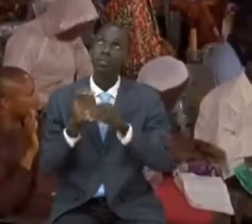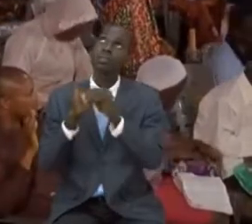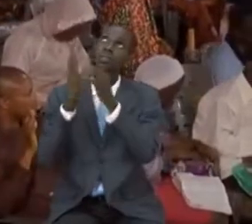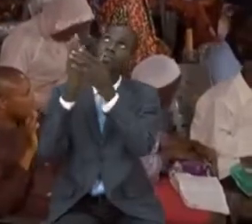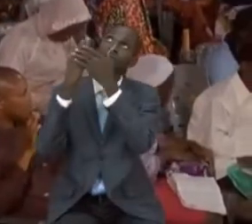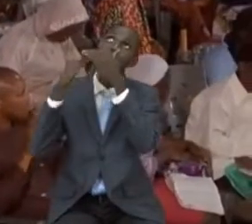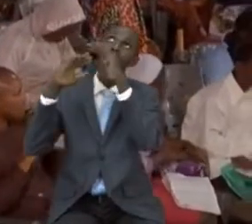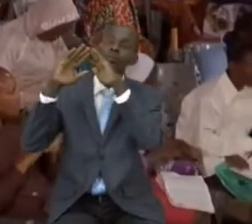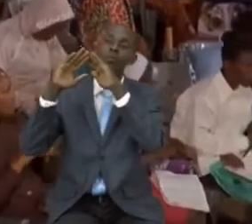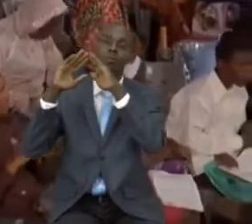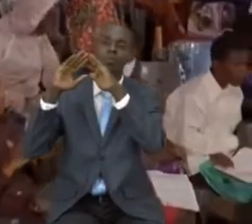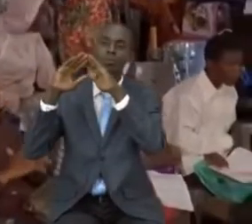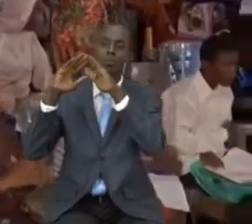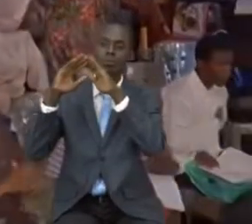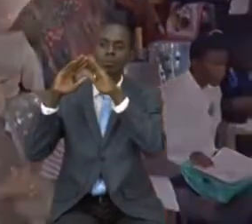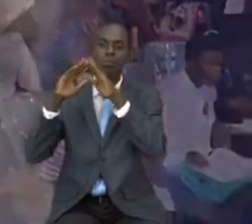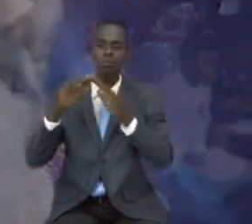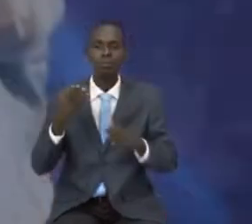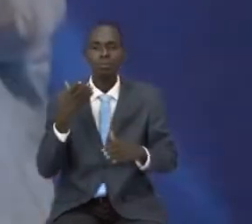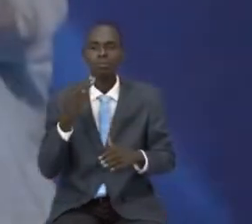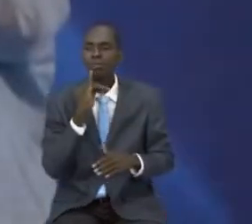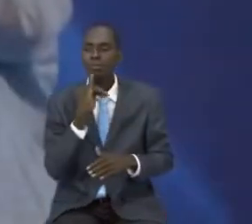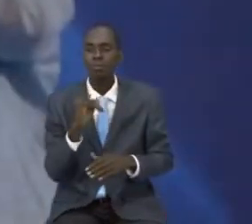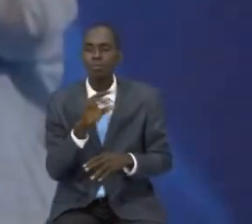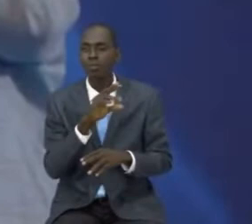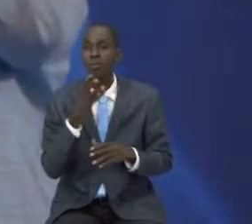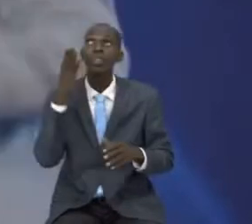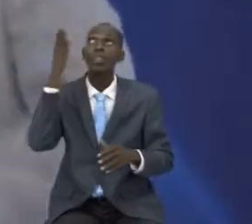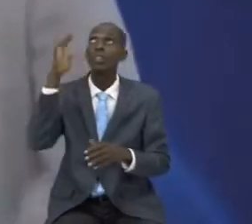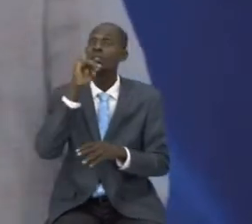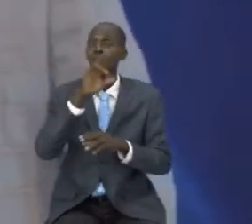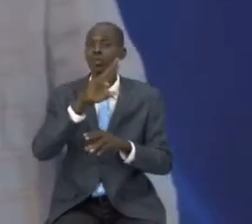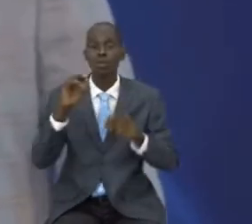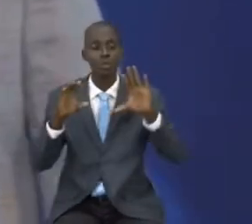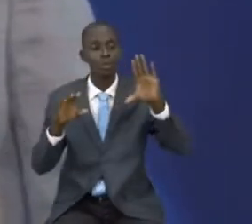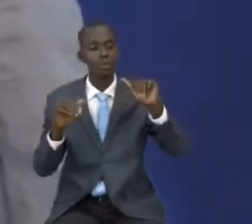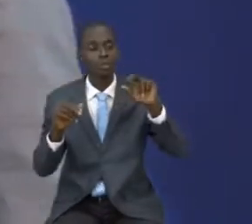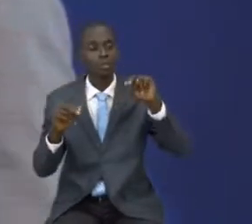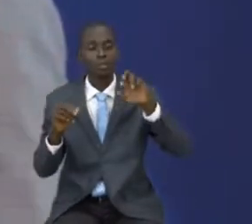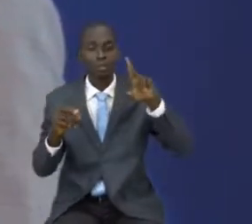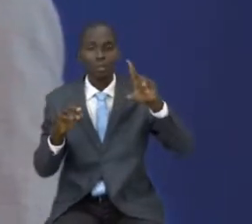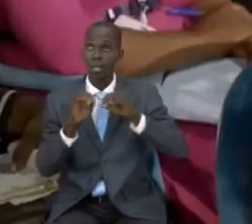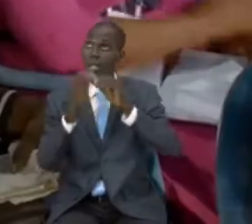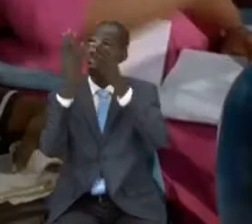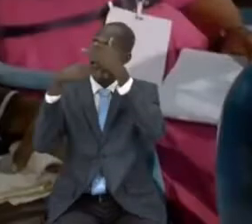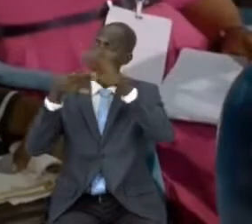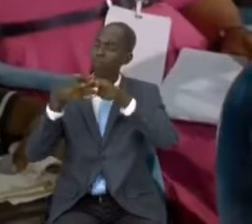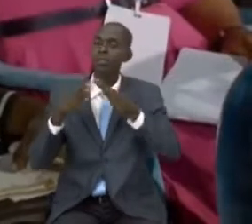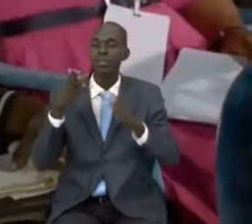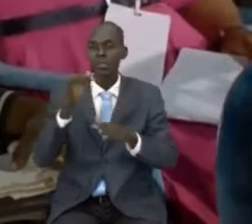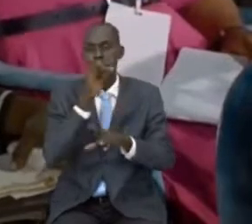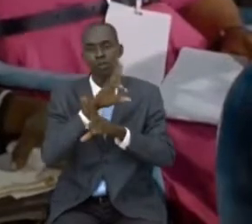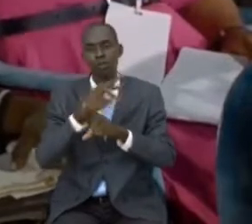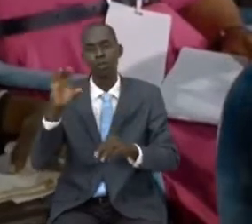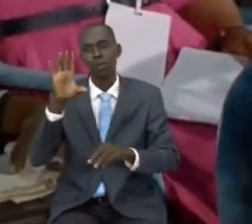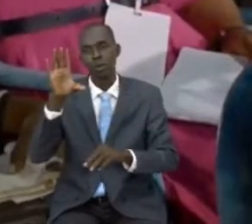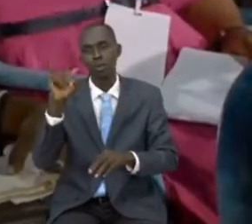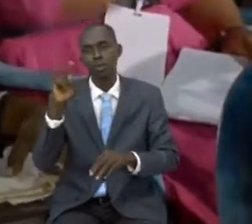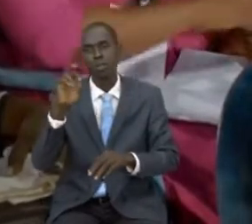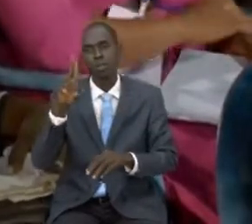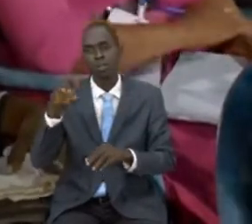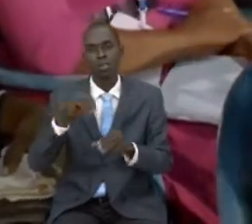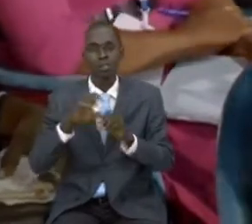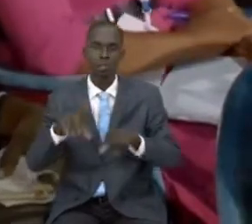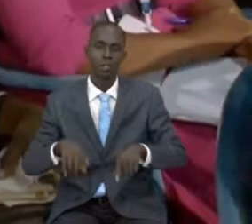heaven, there's no cancer in heaven. There'll be no cancer in your life. There is